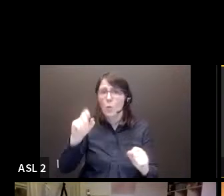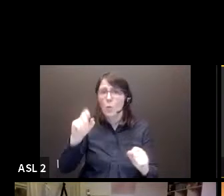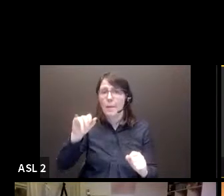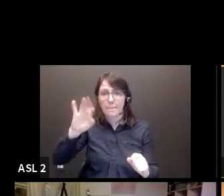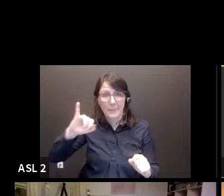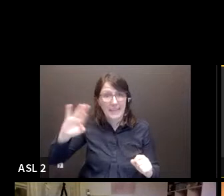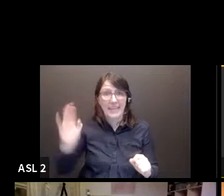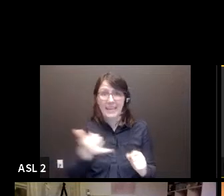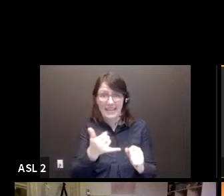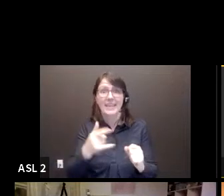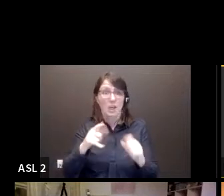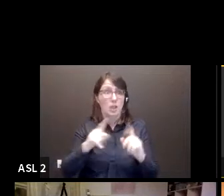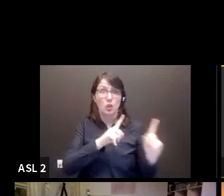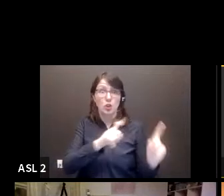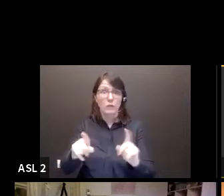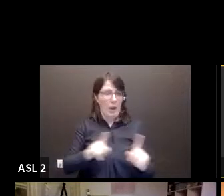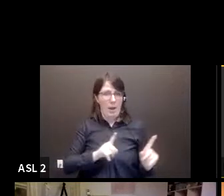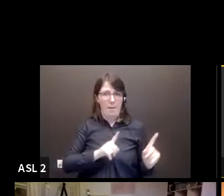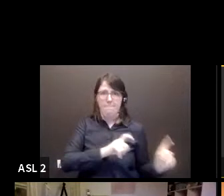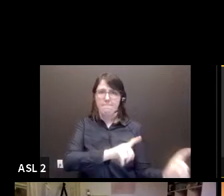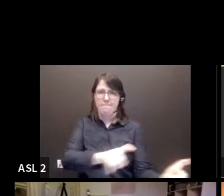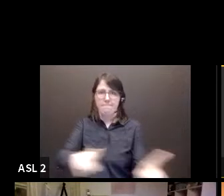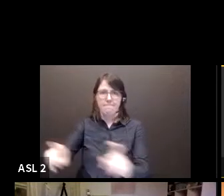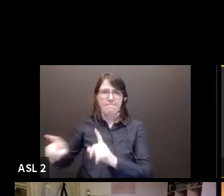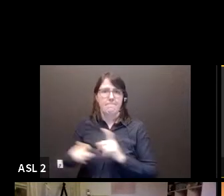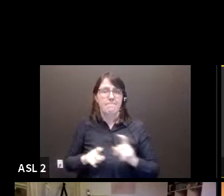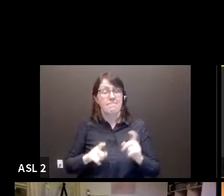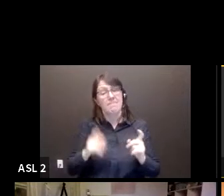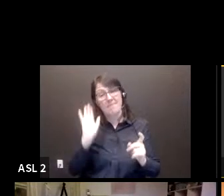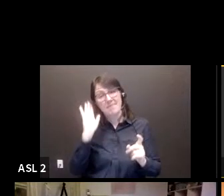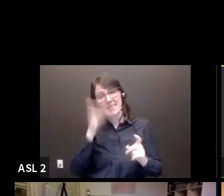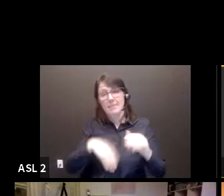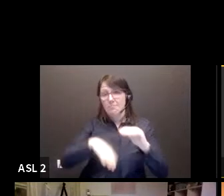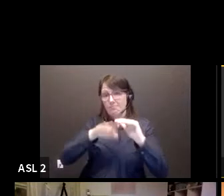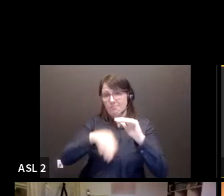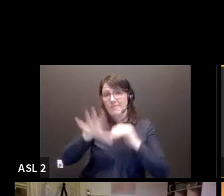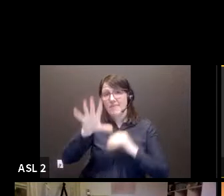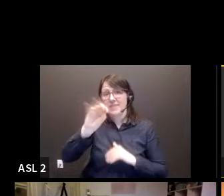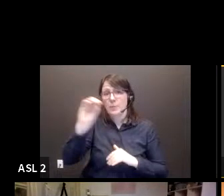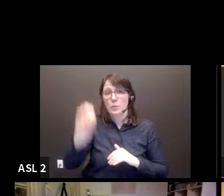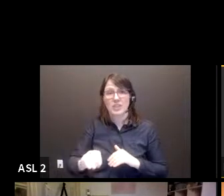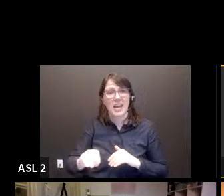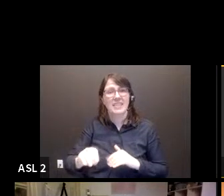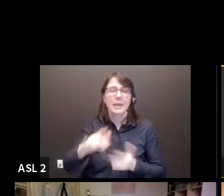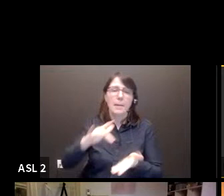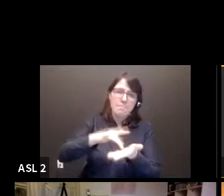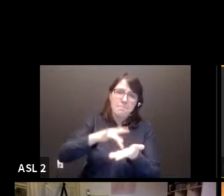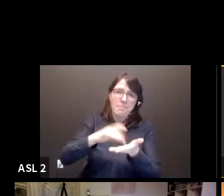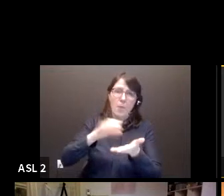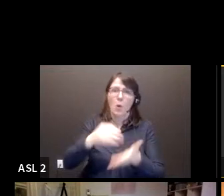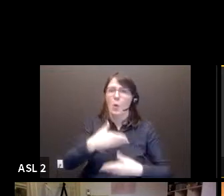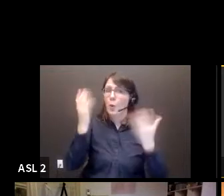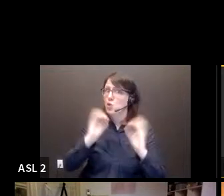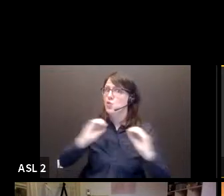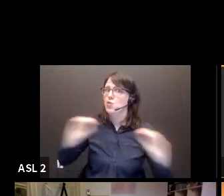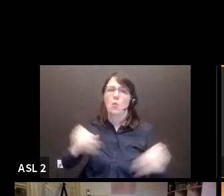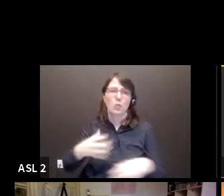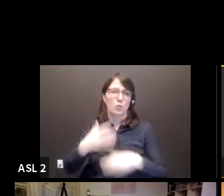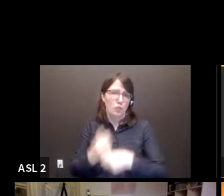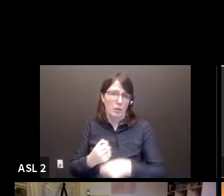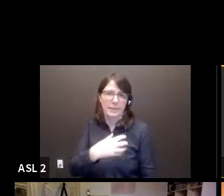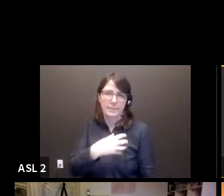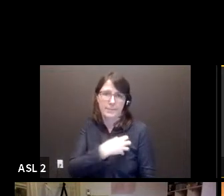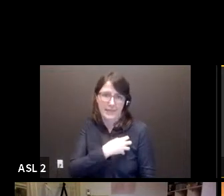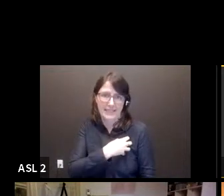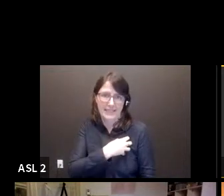59 of the population has moderate or little to no trust in the police meaning that as it currently stands the ops